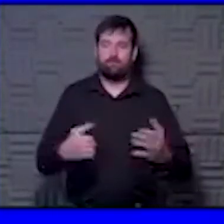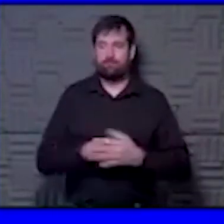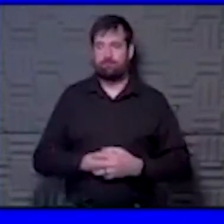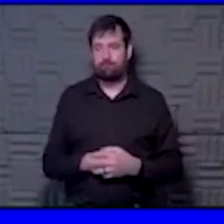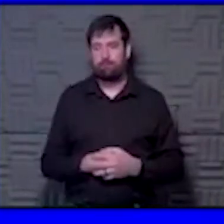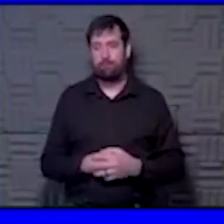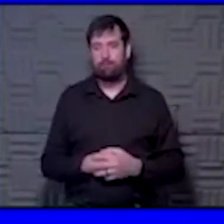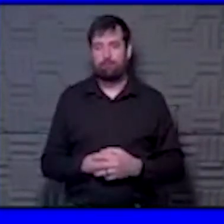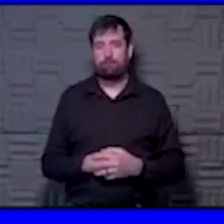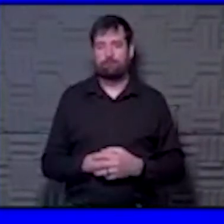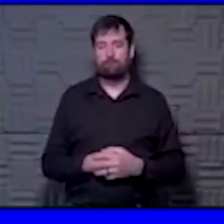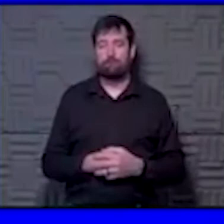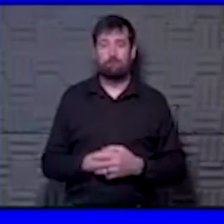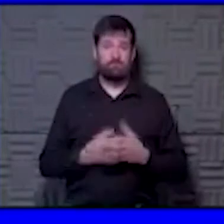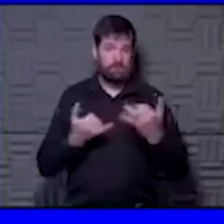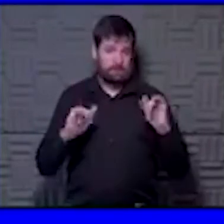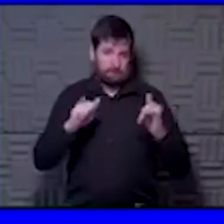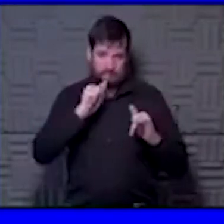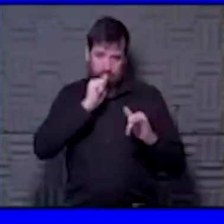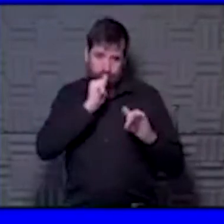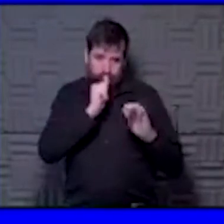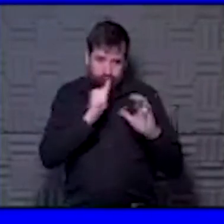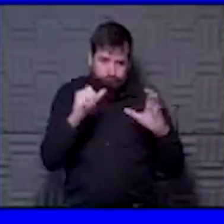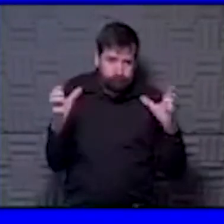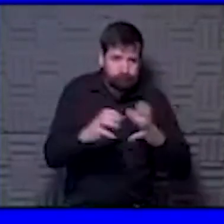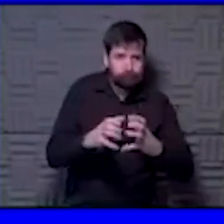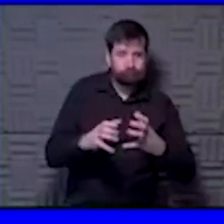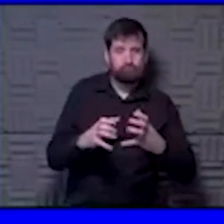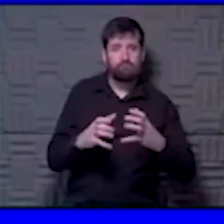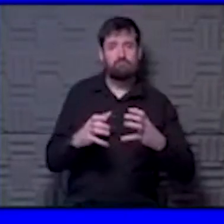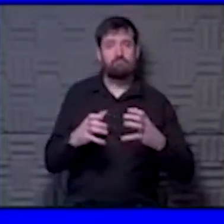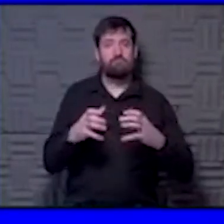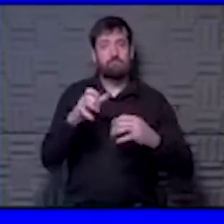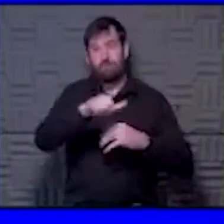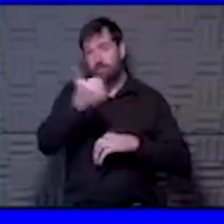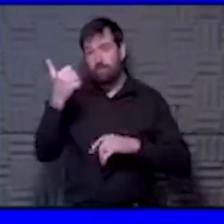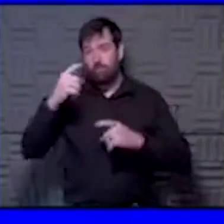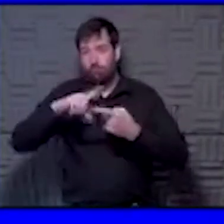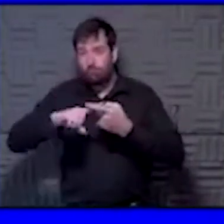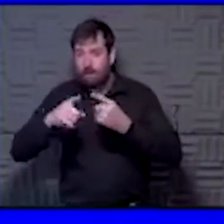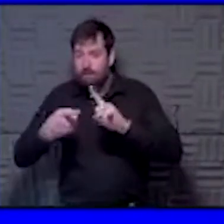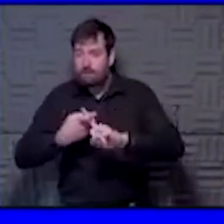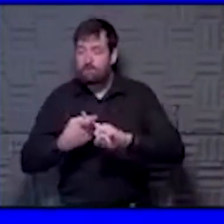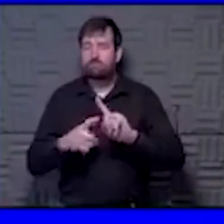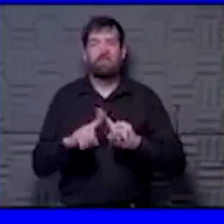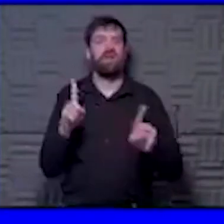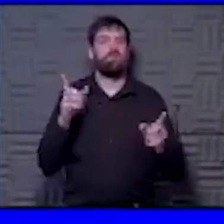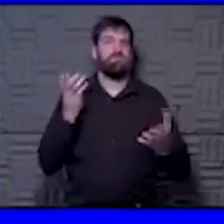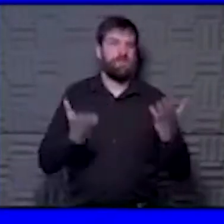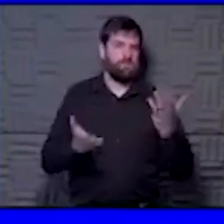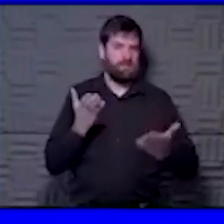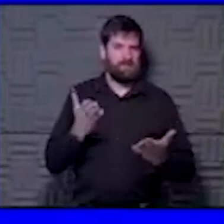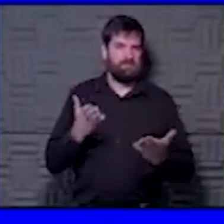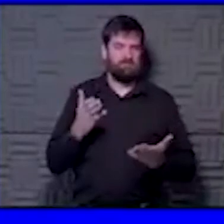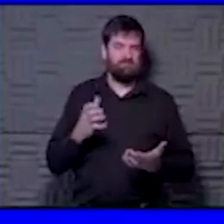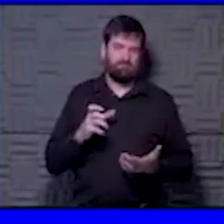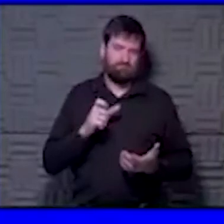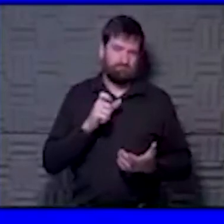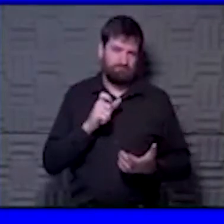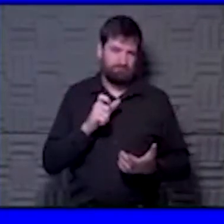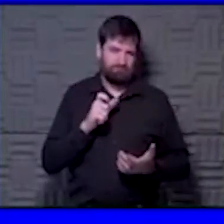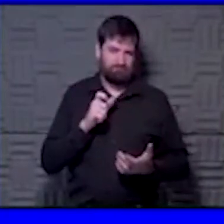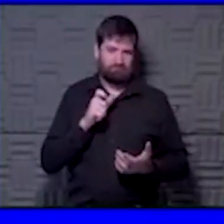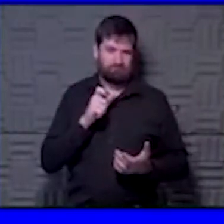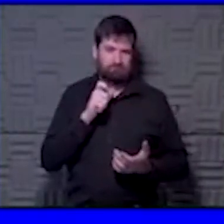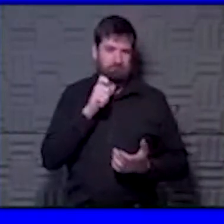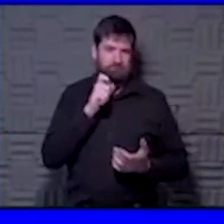were still private get-togethers in homes with other friends, but maybe not those private get-togethers in